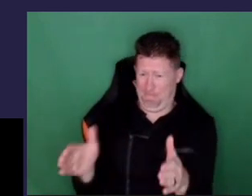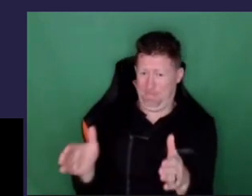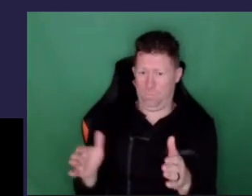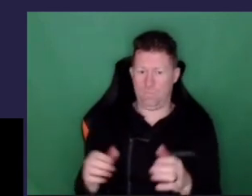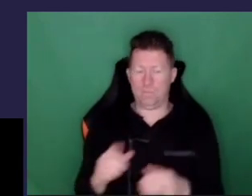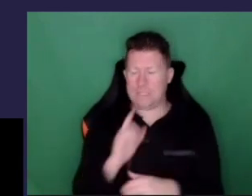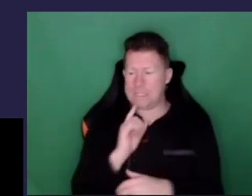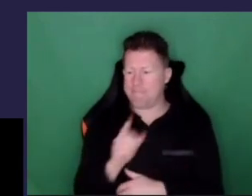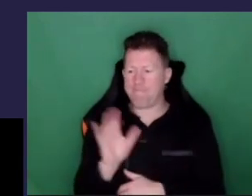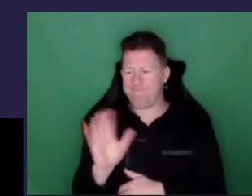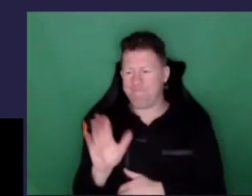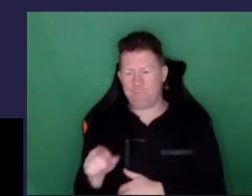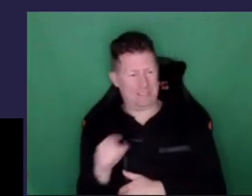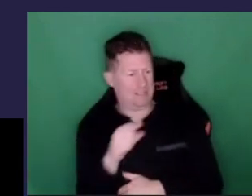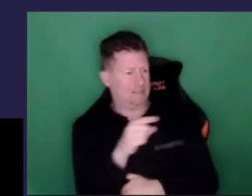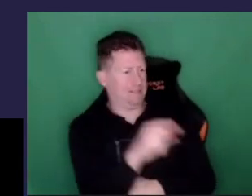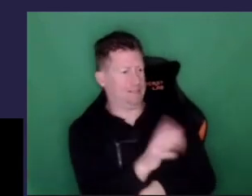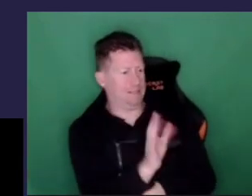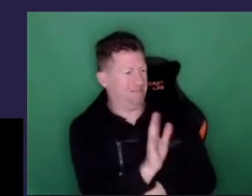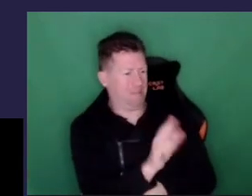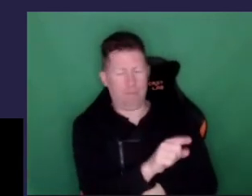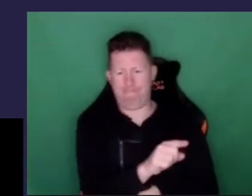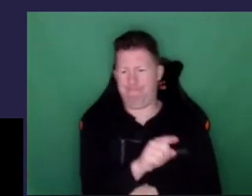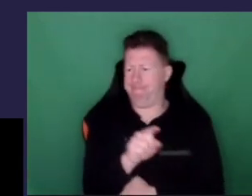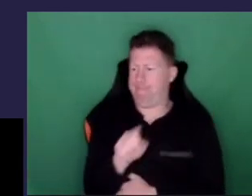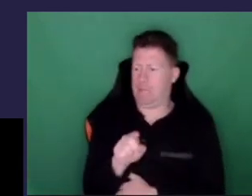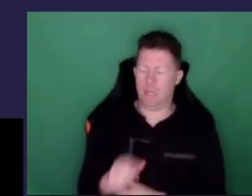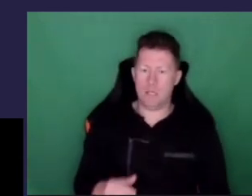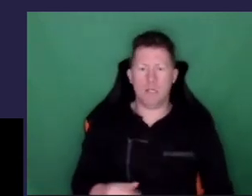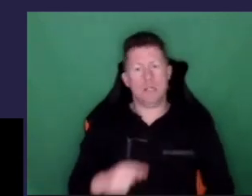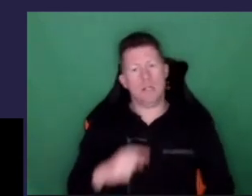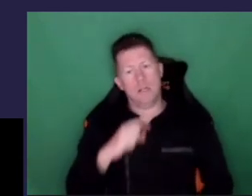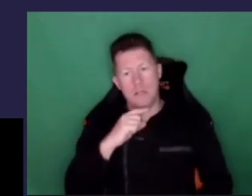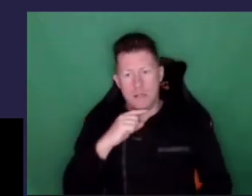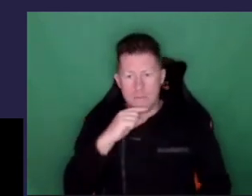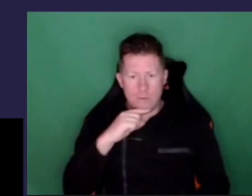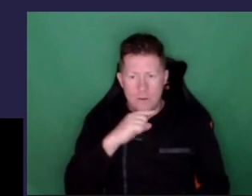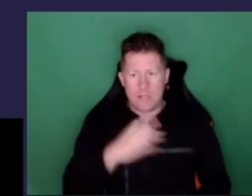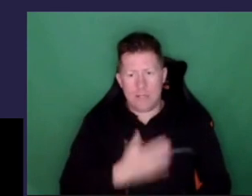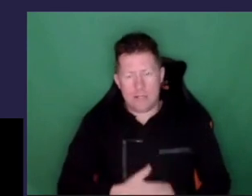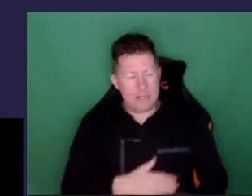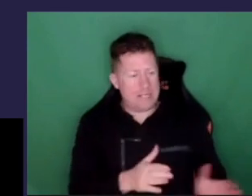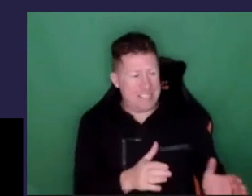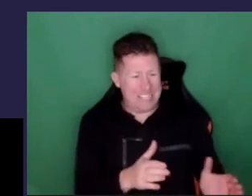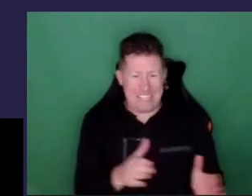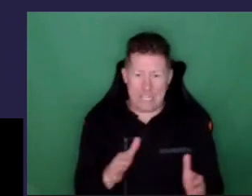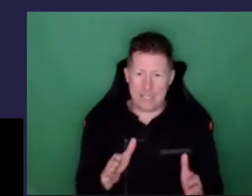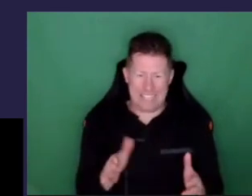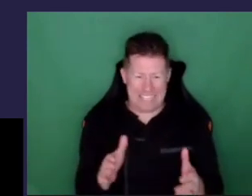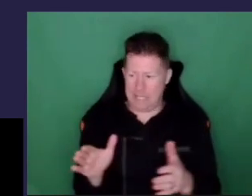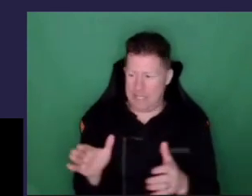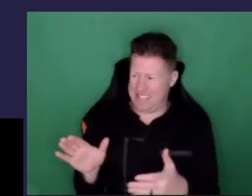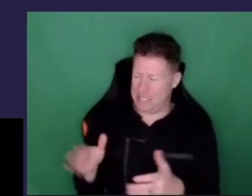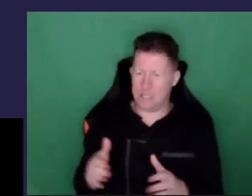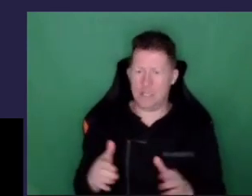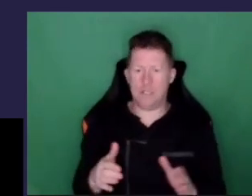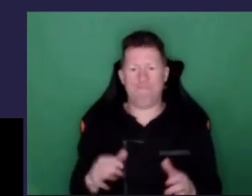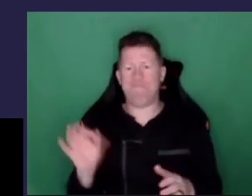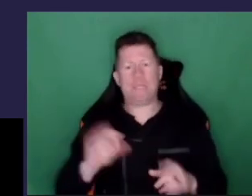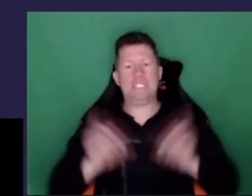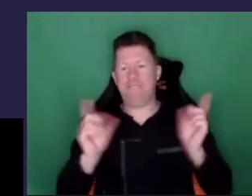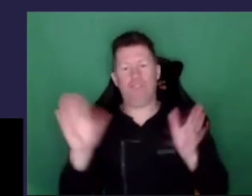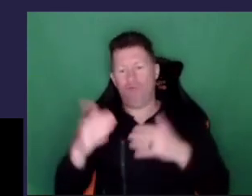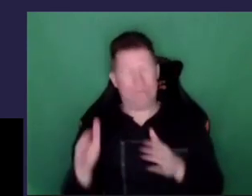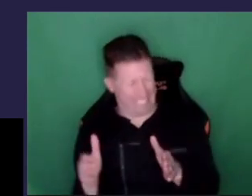humps it over there. No, let's put it over here. The boyfriend pushes it over there. No, let's try it in a different room. The boyfriend pushes it over